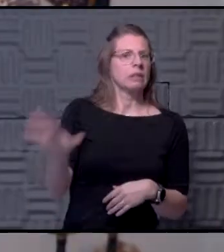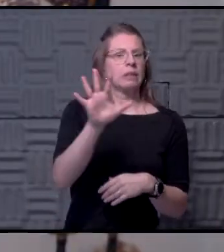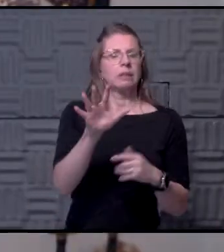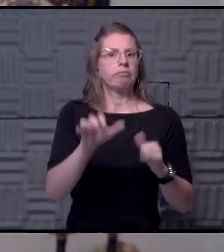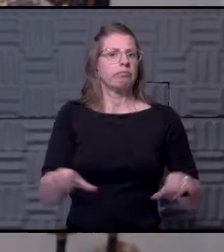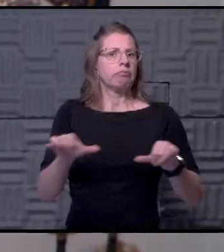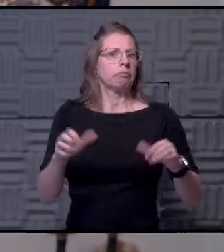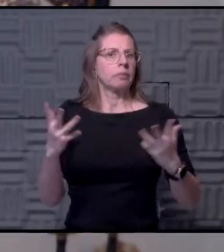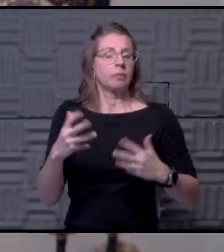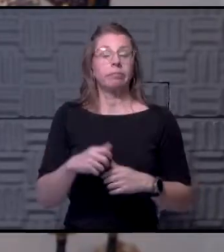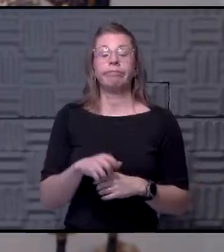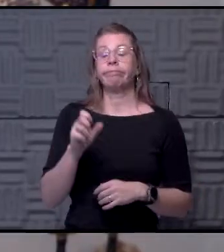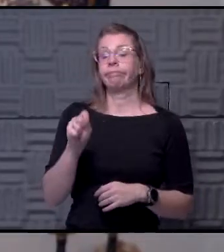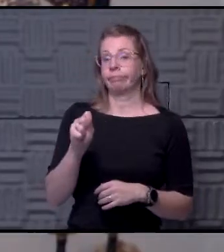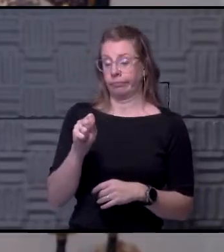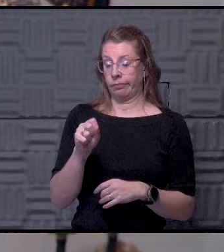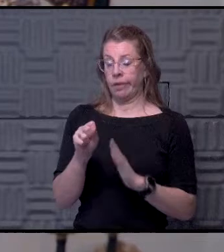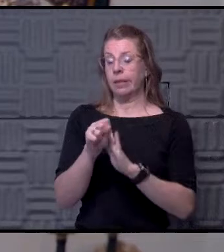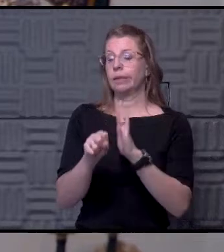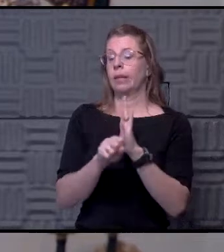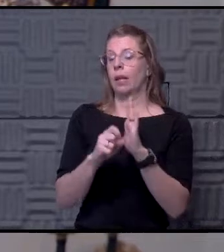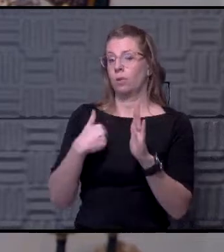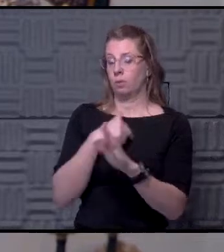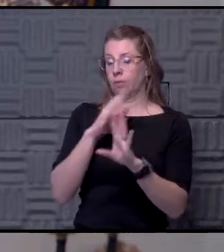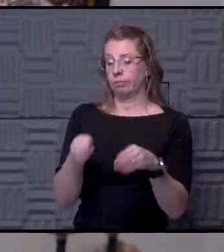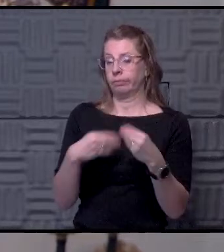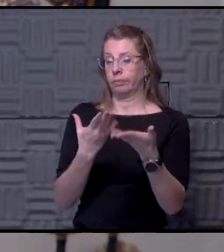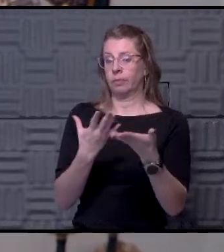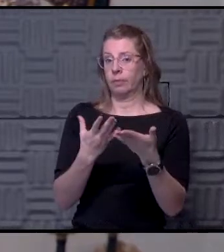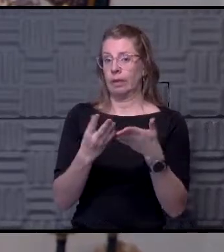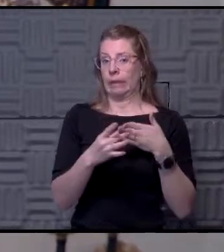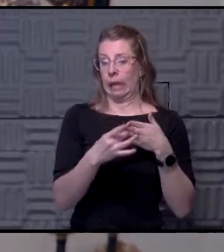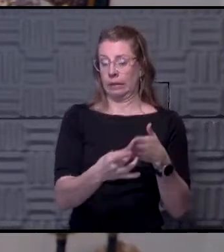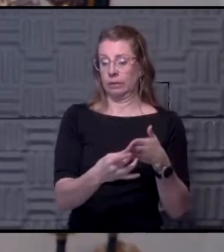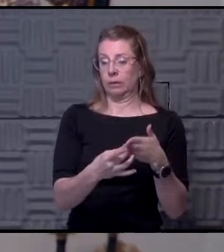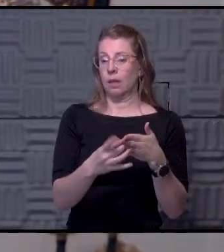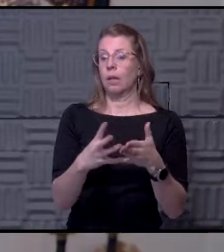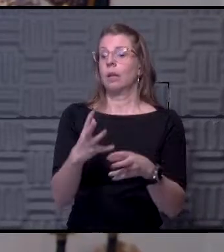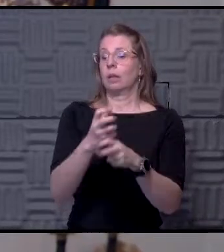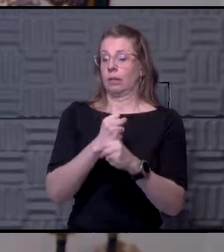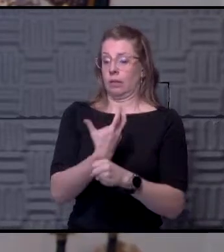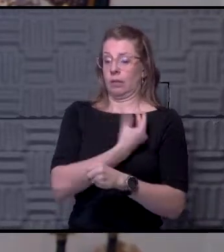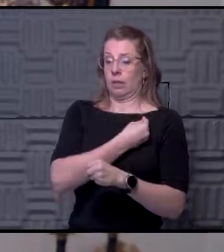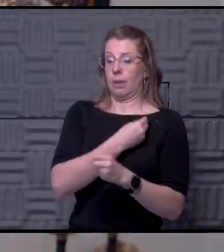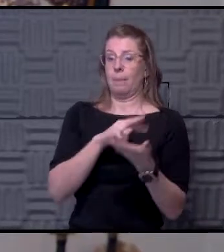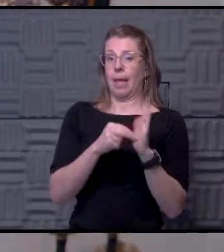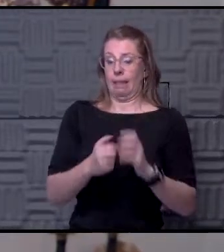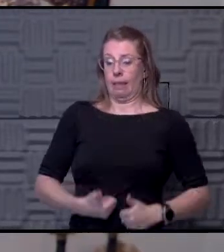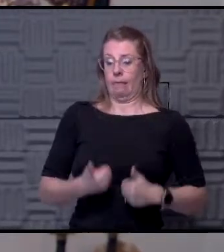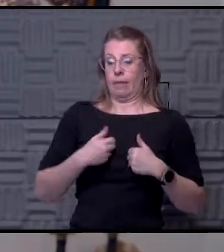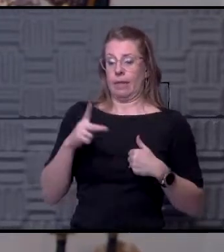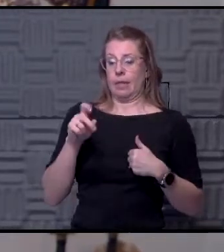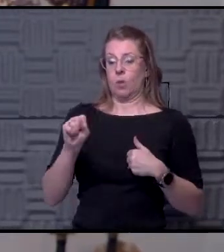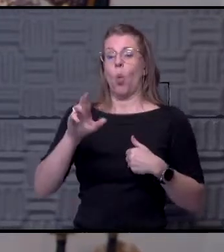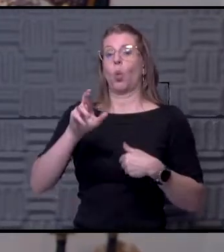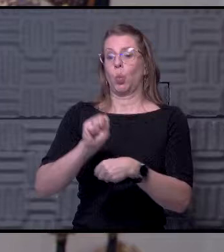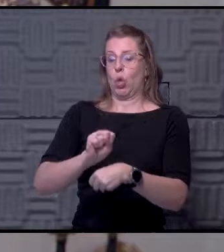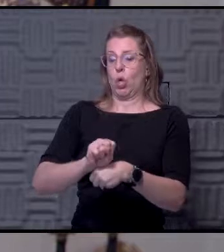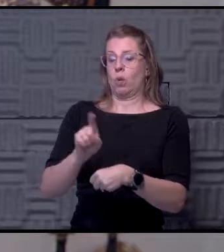a state, we have given the guidance that to receive the vaccine, you have to either be a resident of Kansas or work in